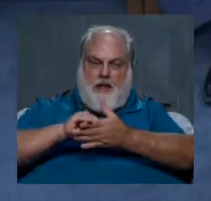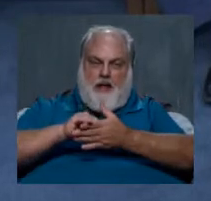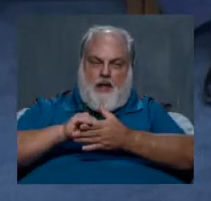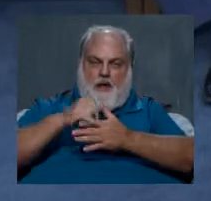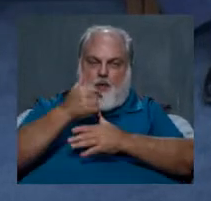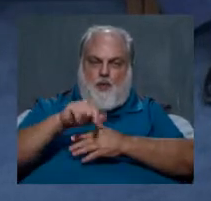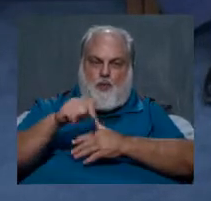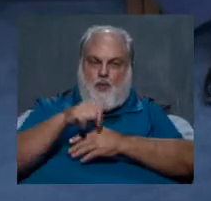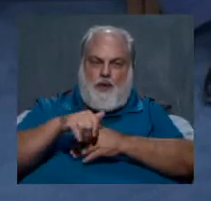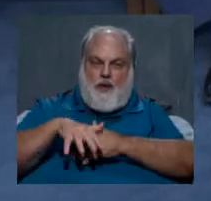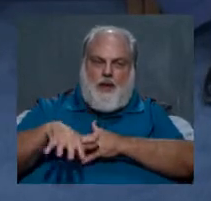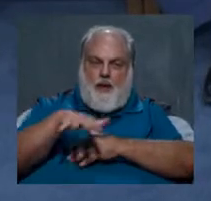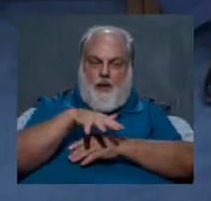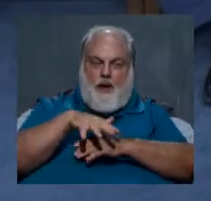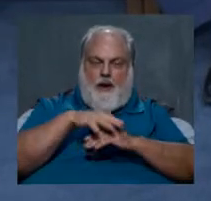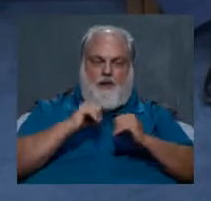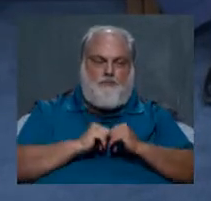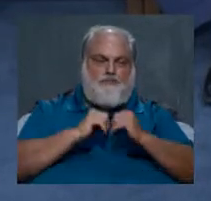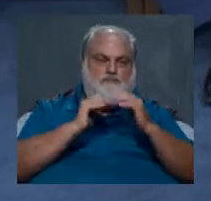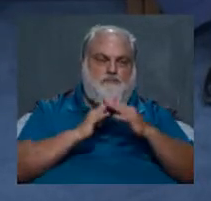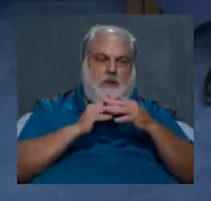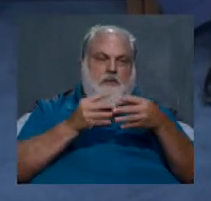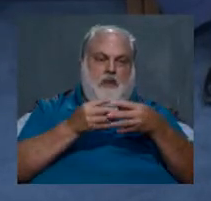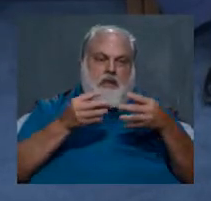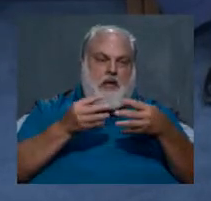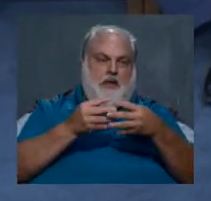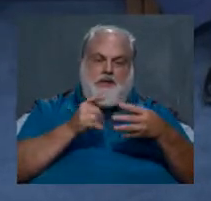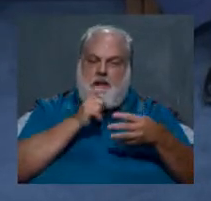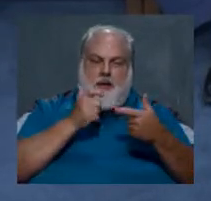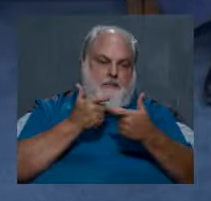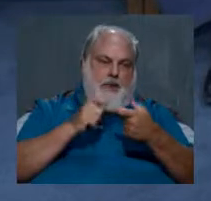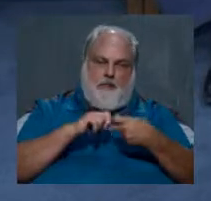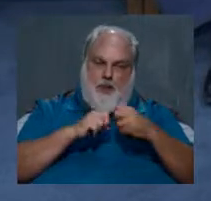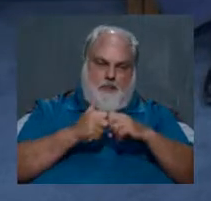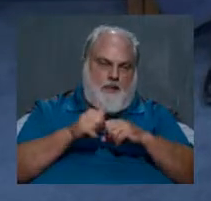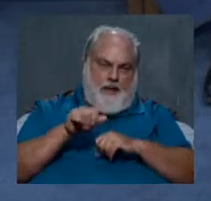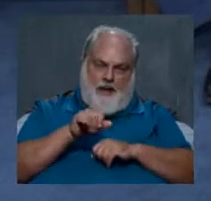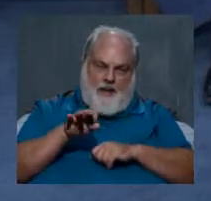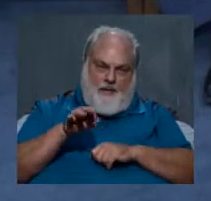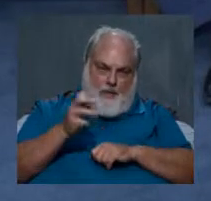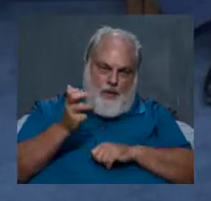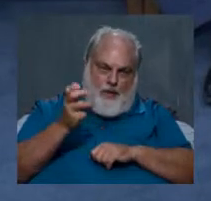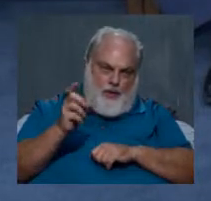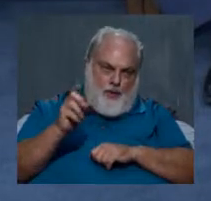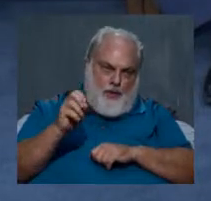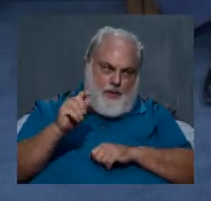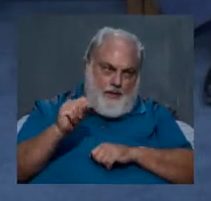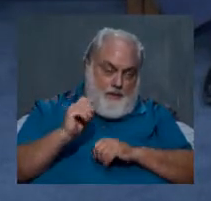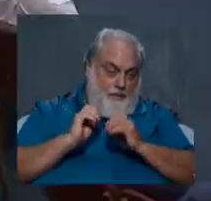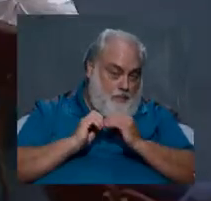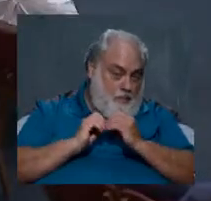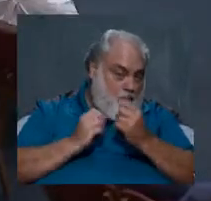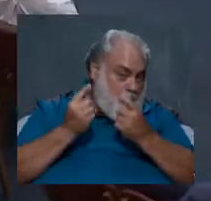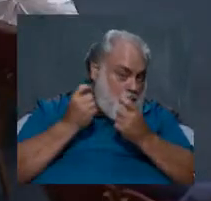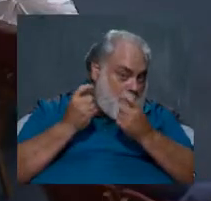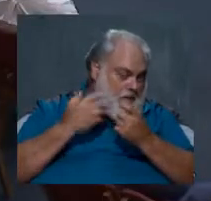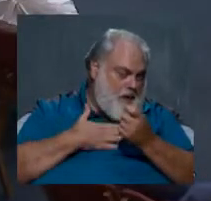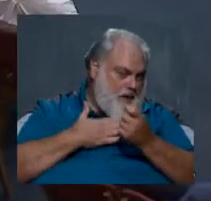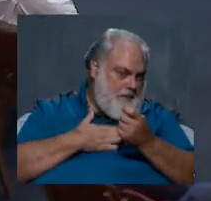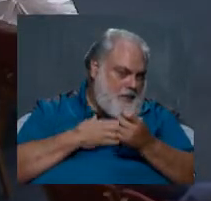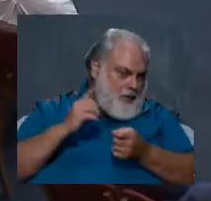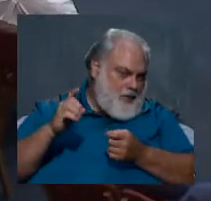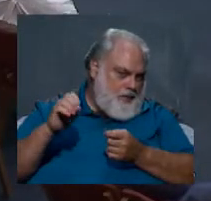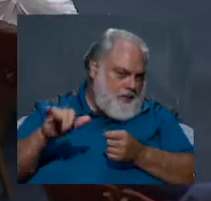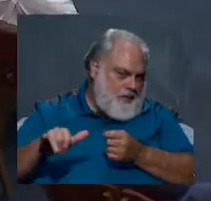construction or maintenance of a gate is not going to be a big issue should they decide that they want to do it. Okay. And if you have any questions, I'd be happy to answer them.